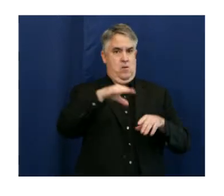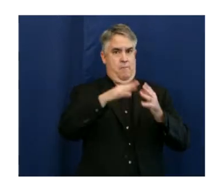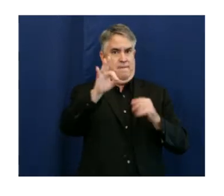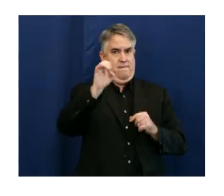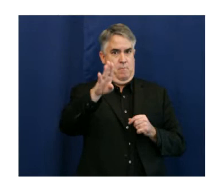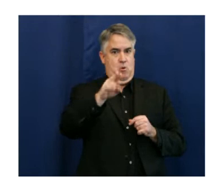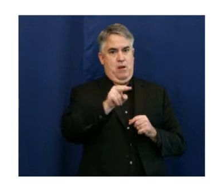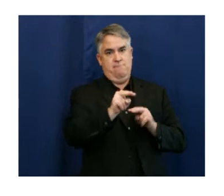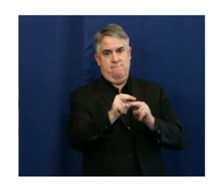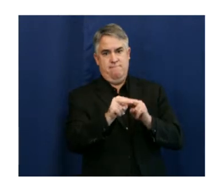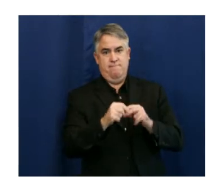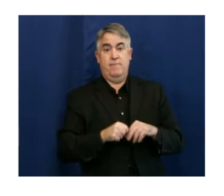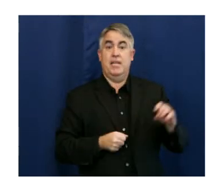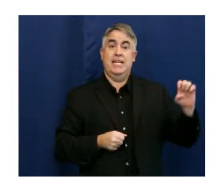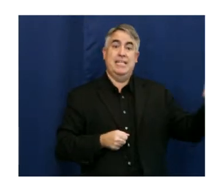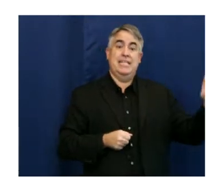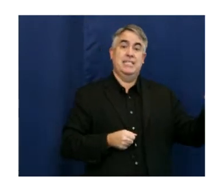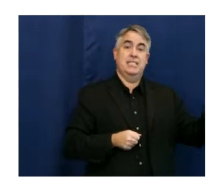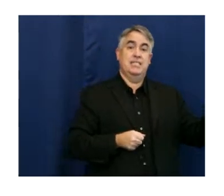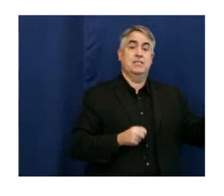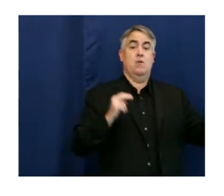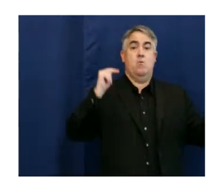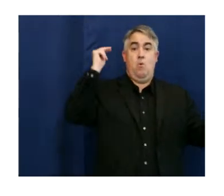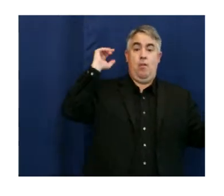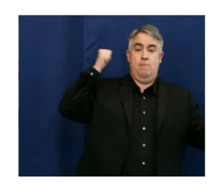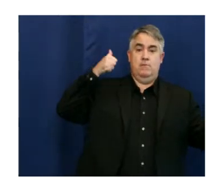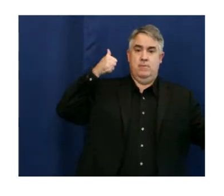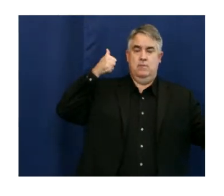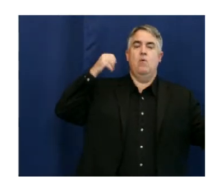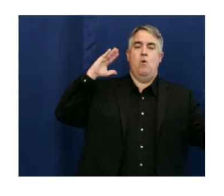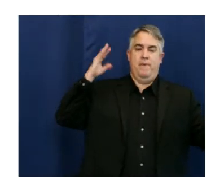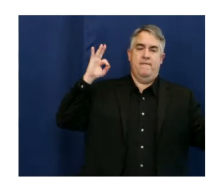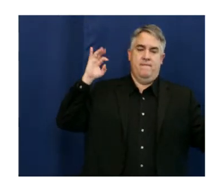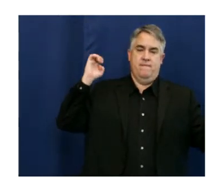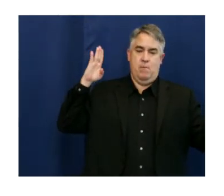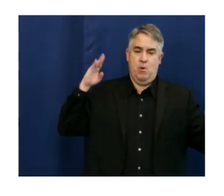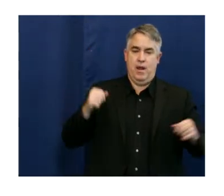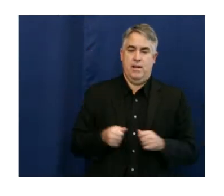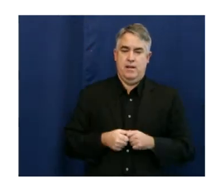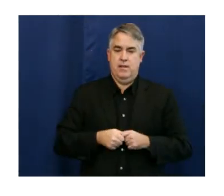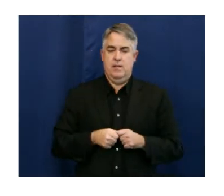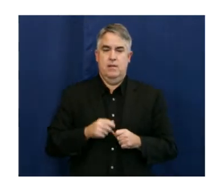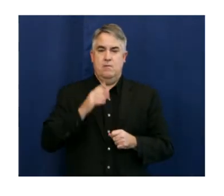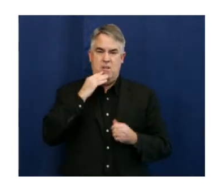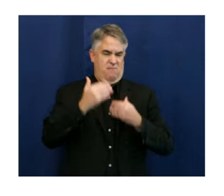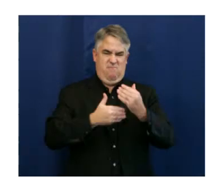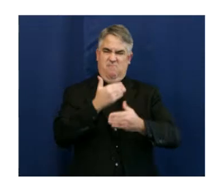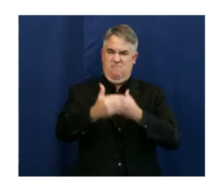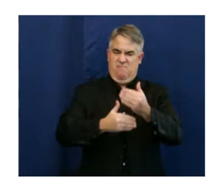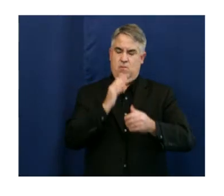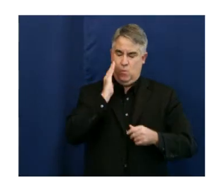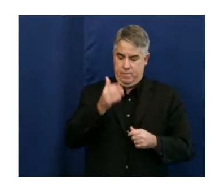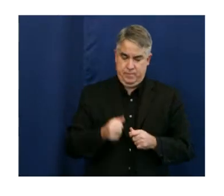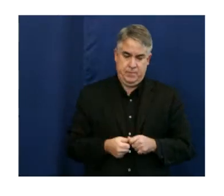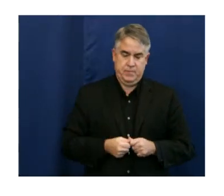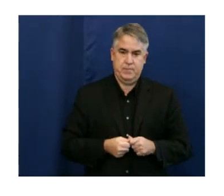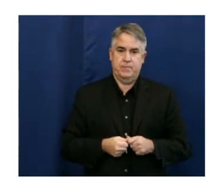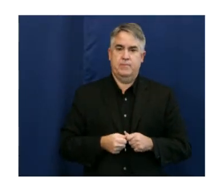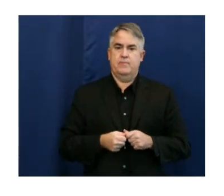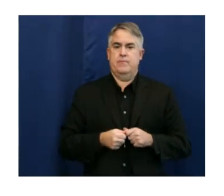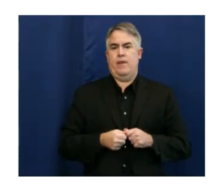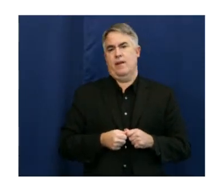those in February, and we would run those 7 days a week. Our mobile vaccination teams will be those that are going out and doing long-term